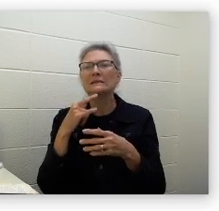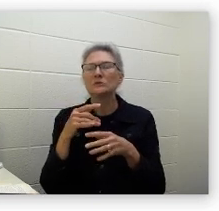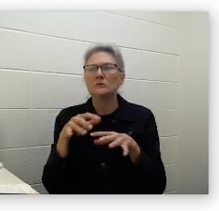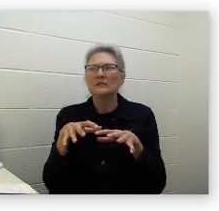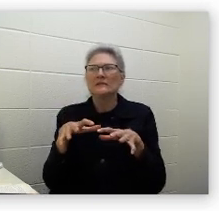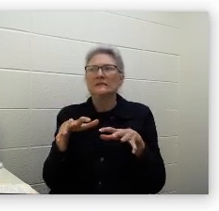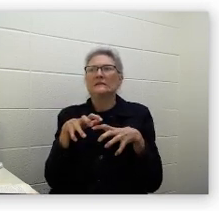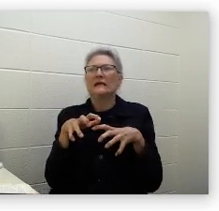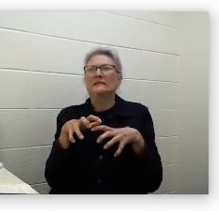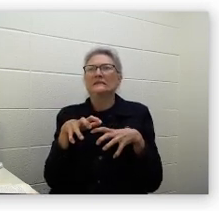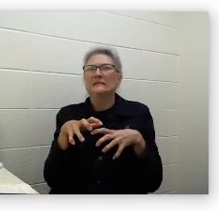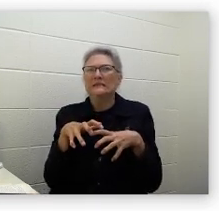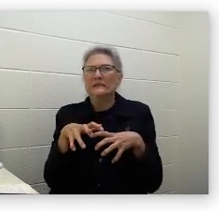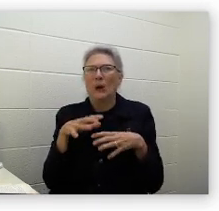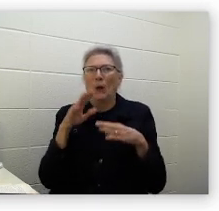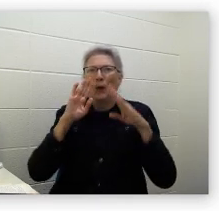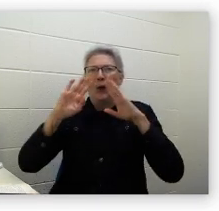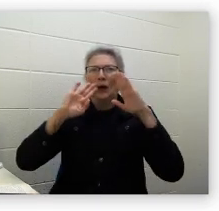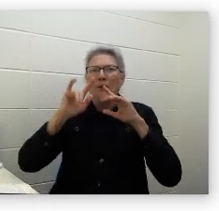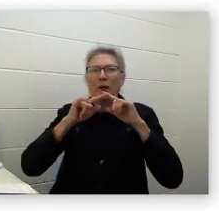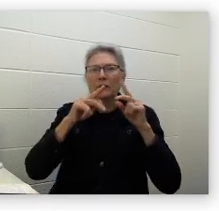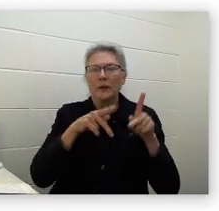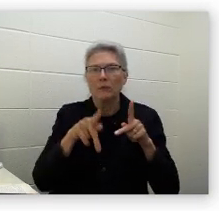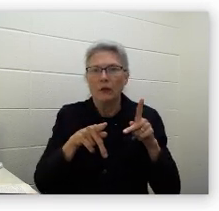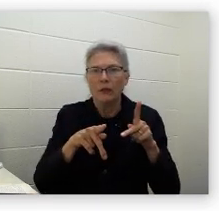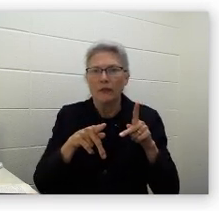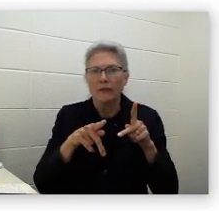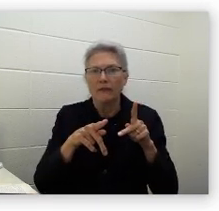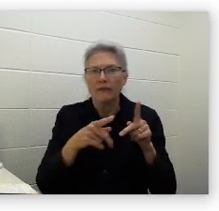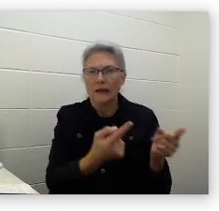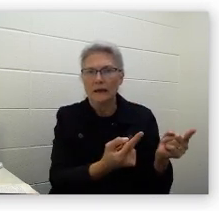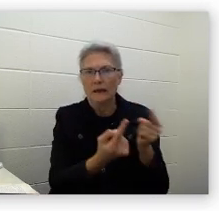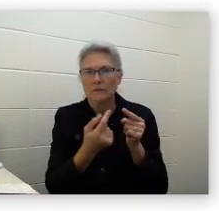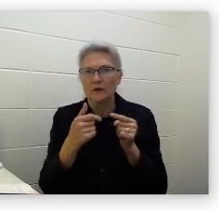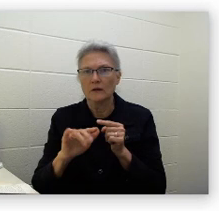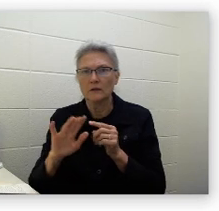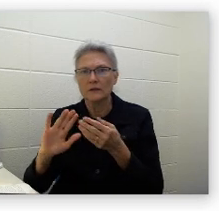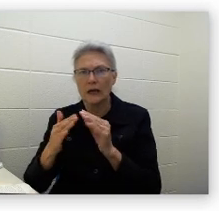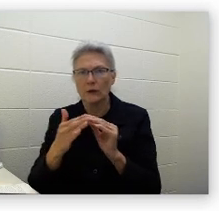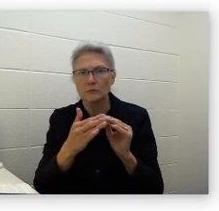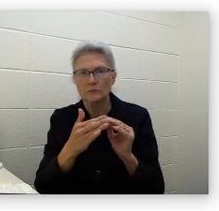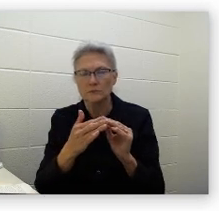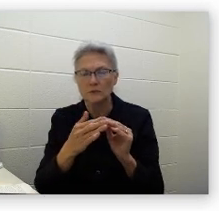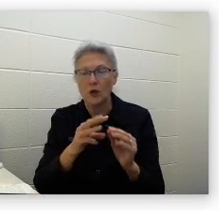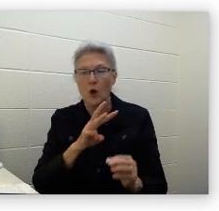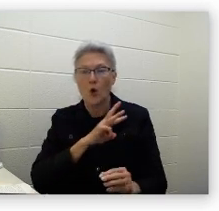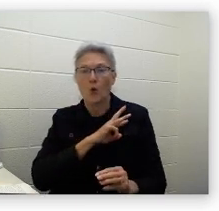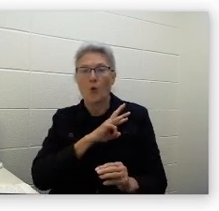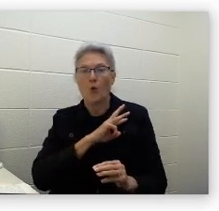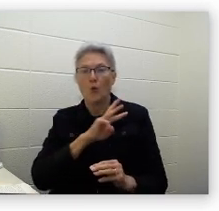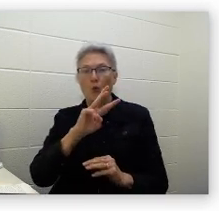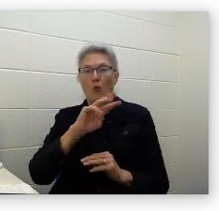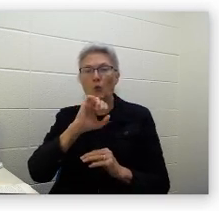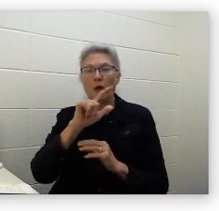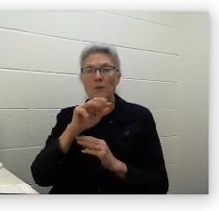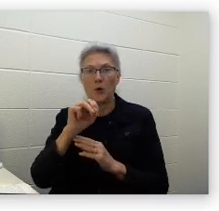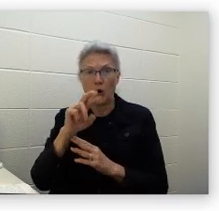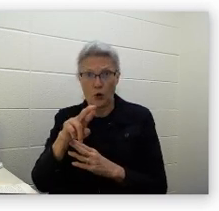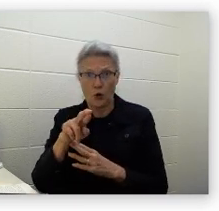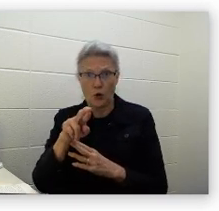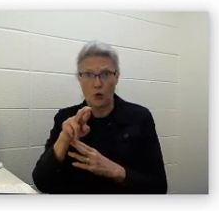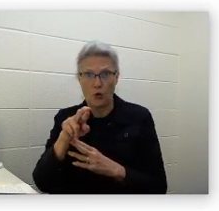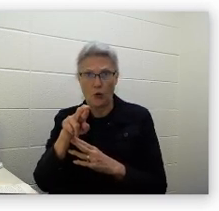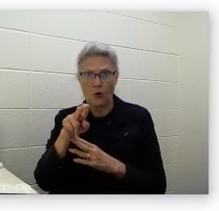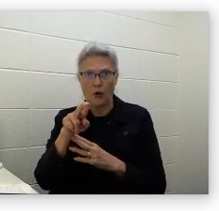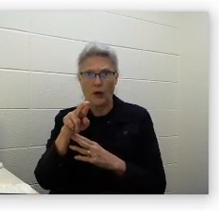tense and she's worried about the people that came. Wilmer, our other town leader,